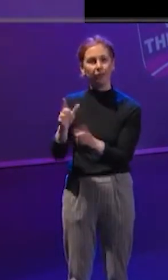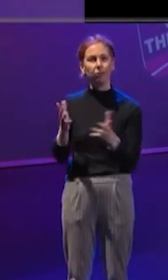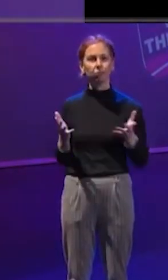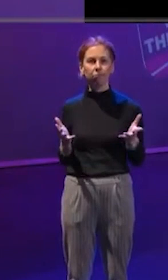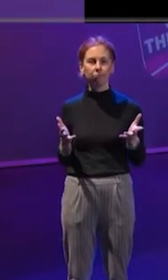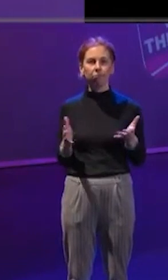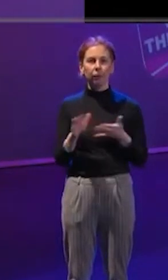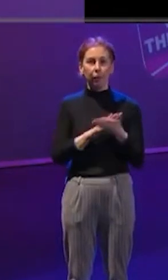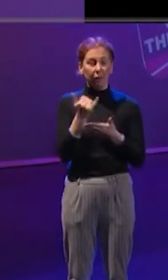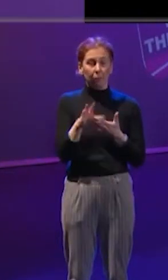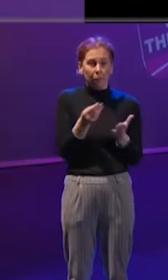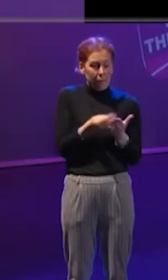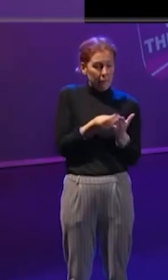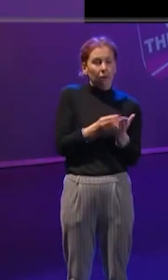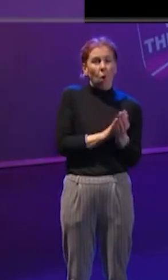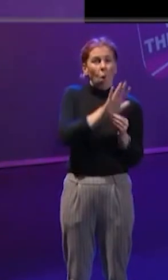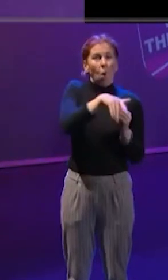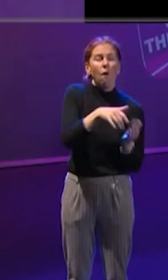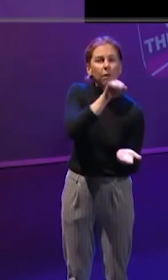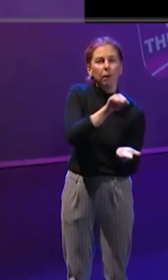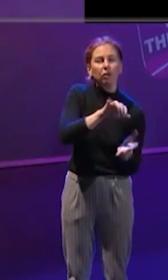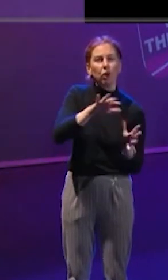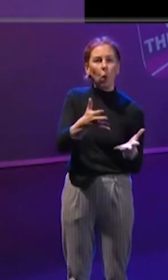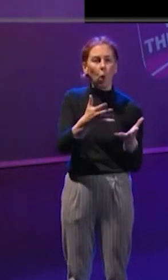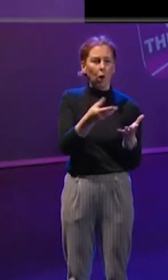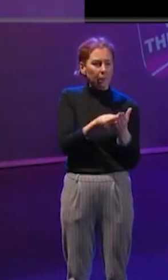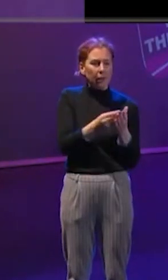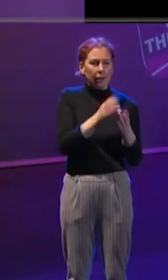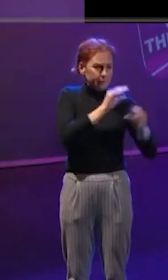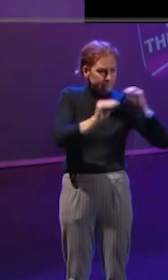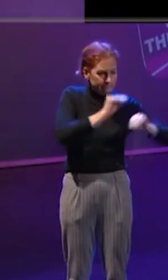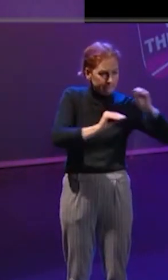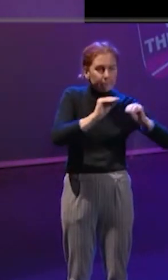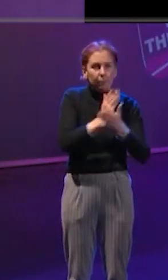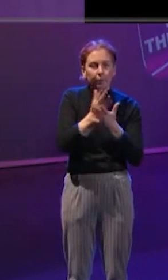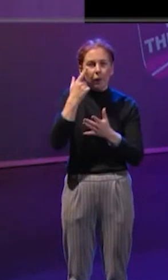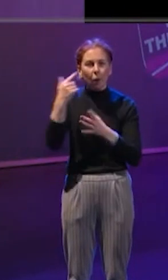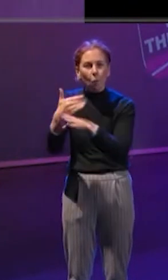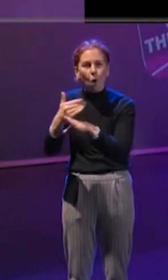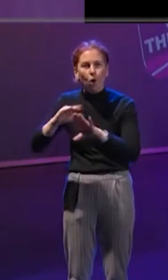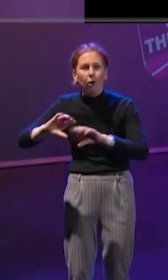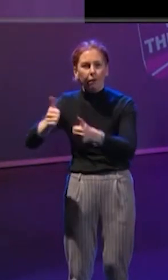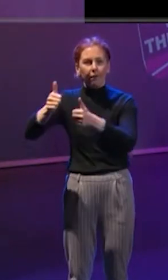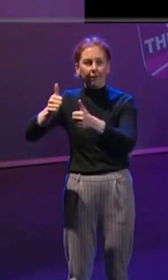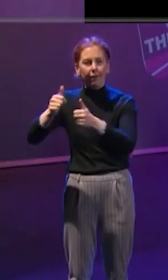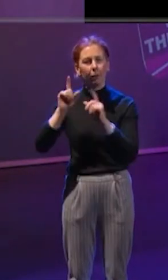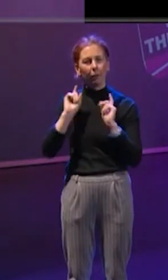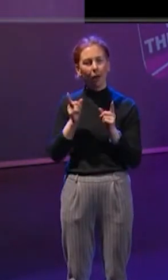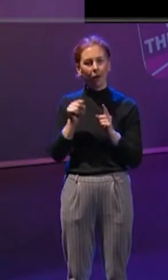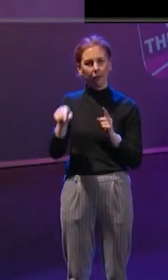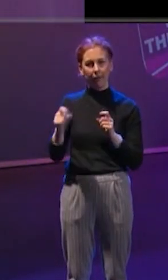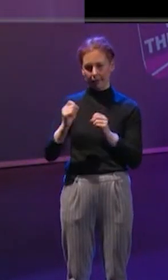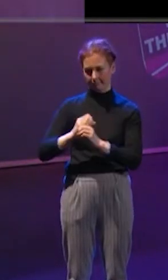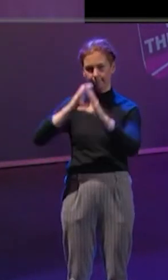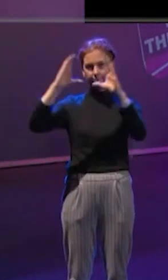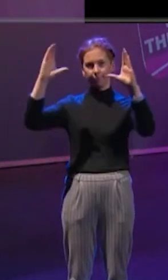actually going a bit over budget or reallocating resources in a certain way, but really staying true to the overall vision